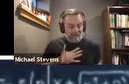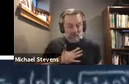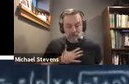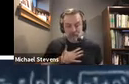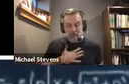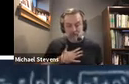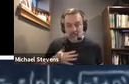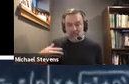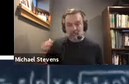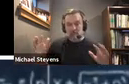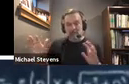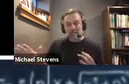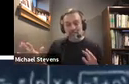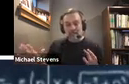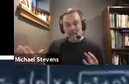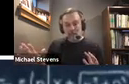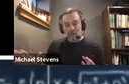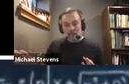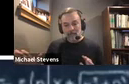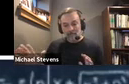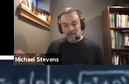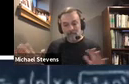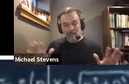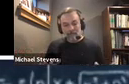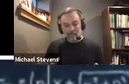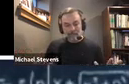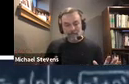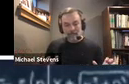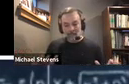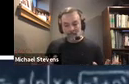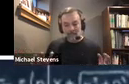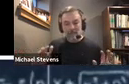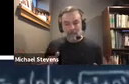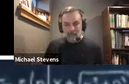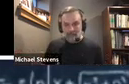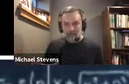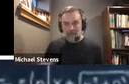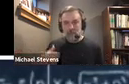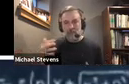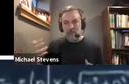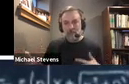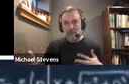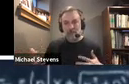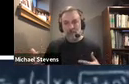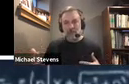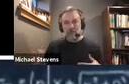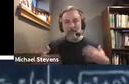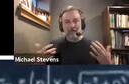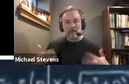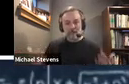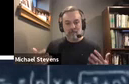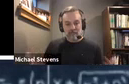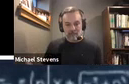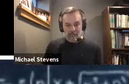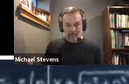the non-technical person, it reminds me of when I was learning about, uh, uh, X-Box when they were going to the